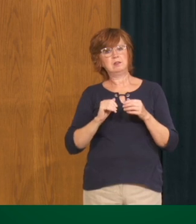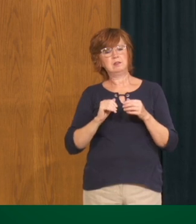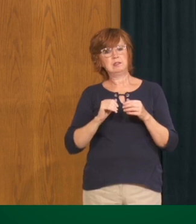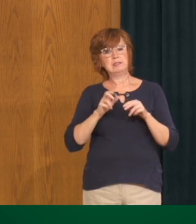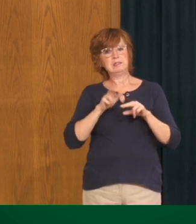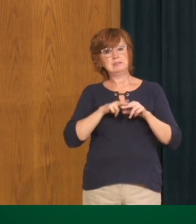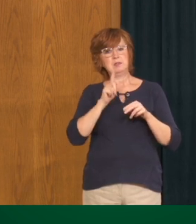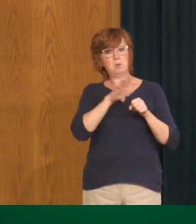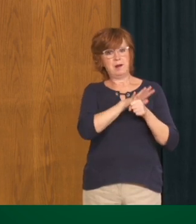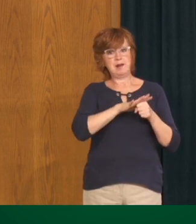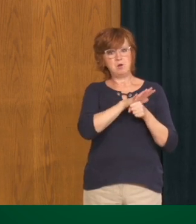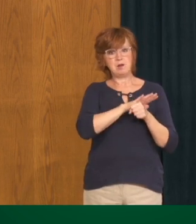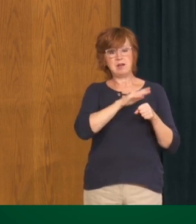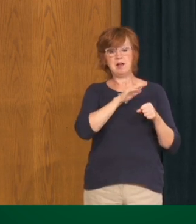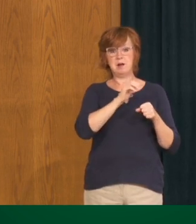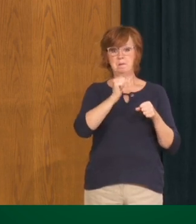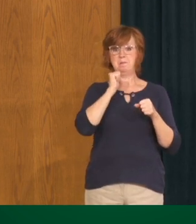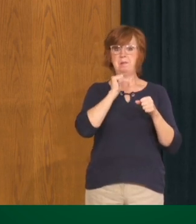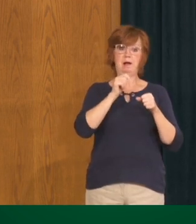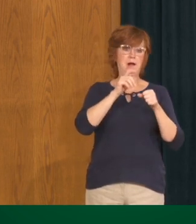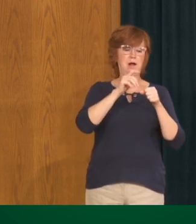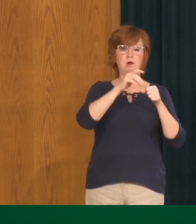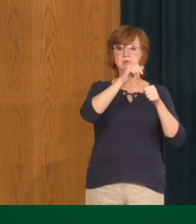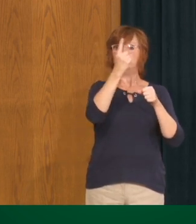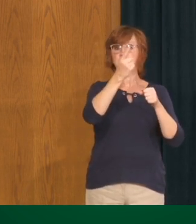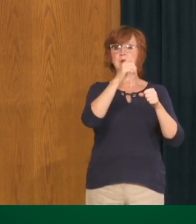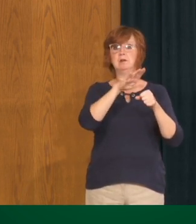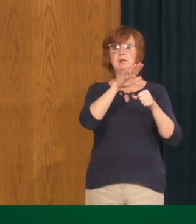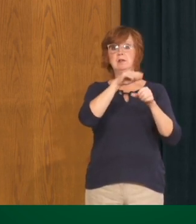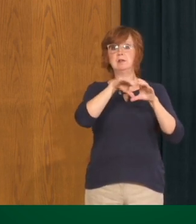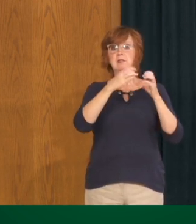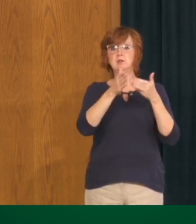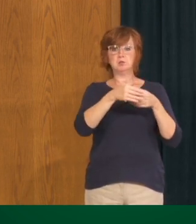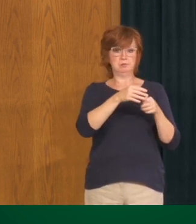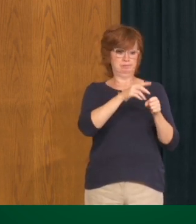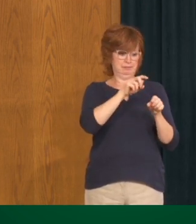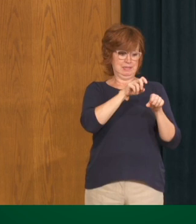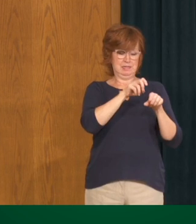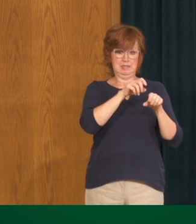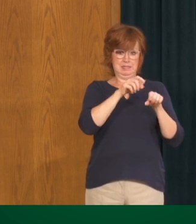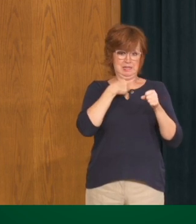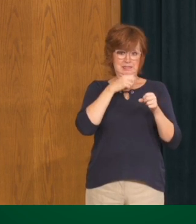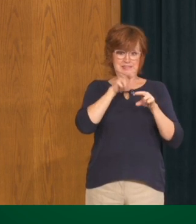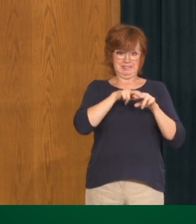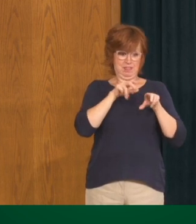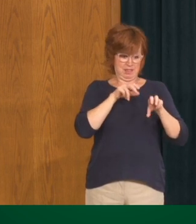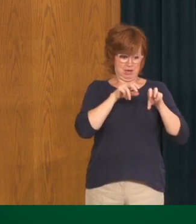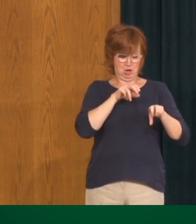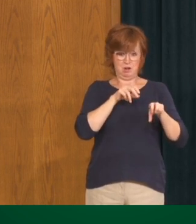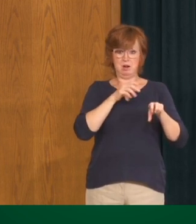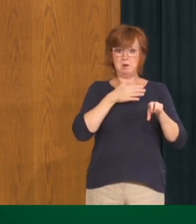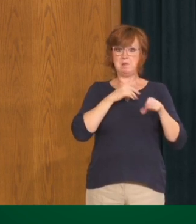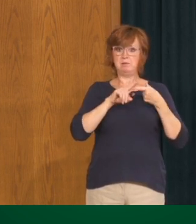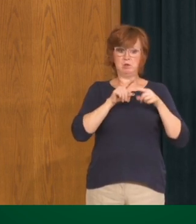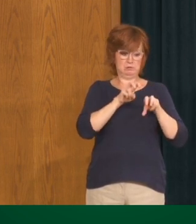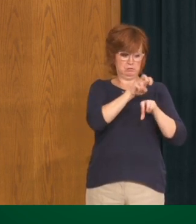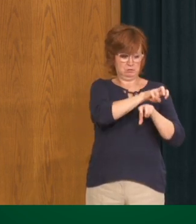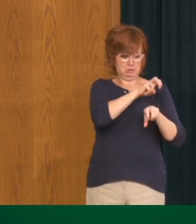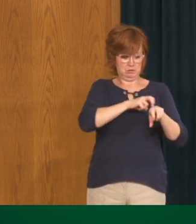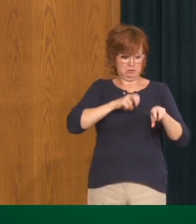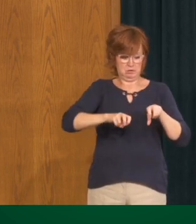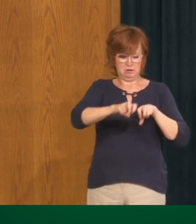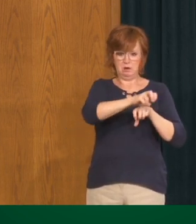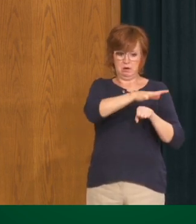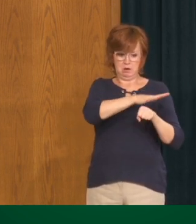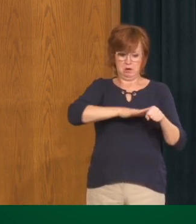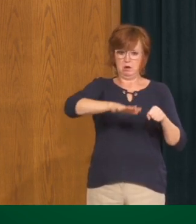5 children who are closer to the child would be asked to stay home for a couple of weeks, but letters would go out to the rest of the